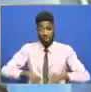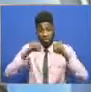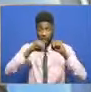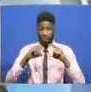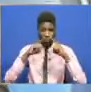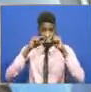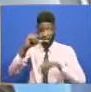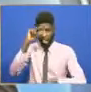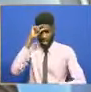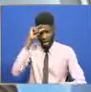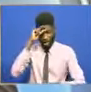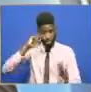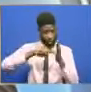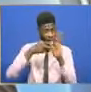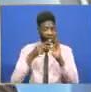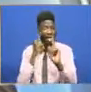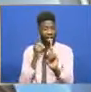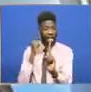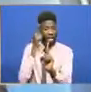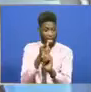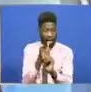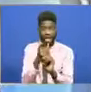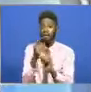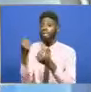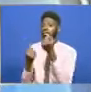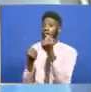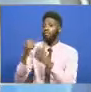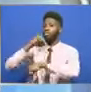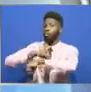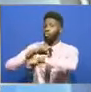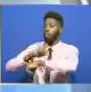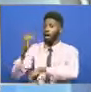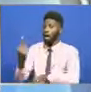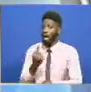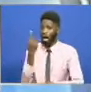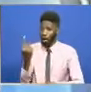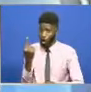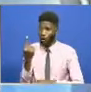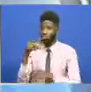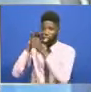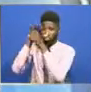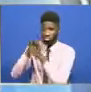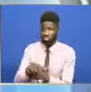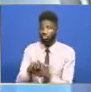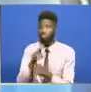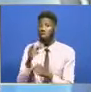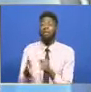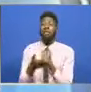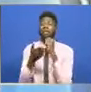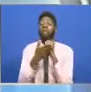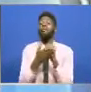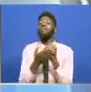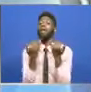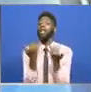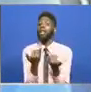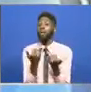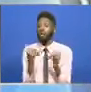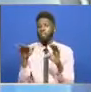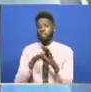at alienating driving schools, which are the only sources of livelihoods for their members.